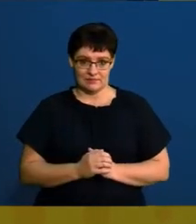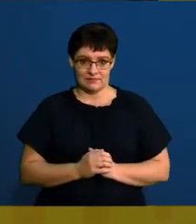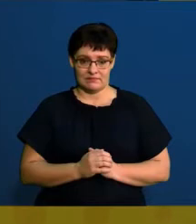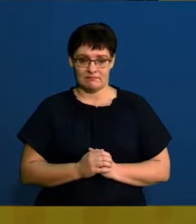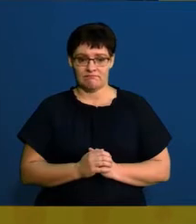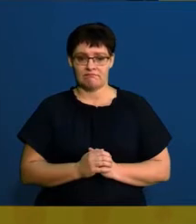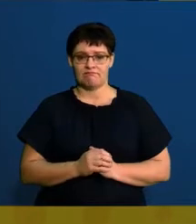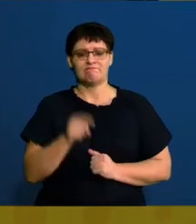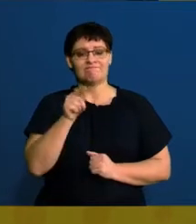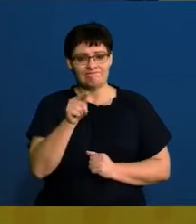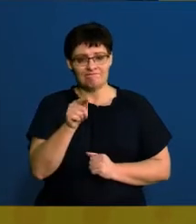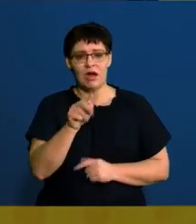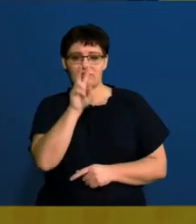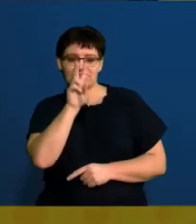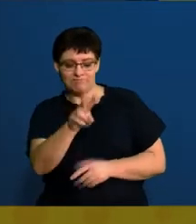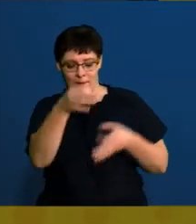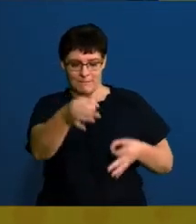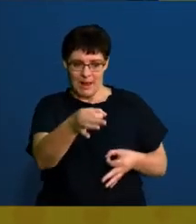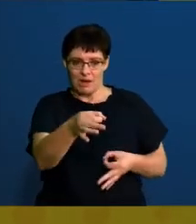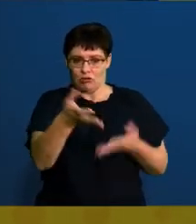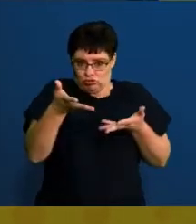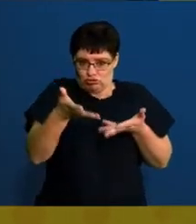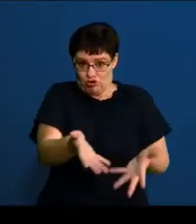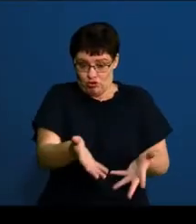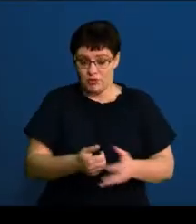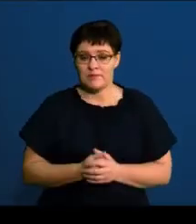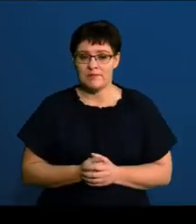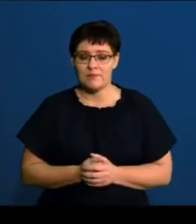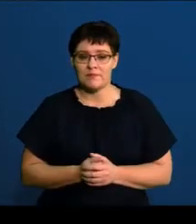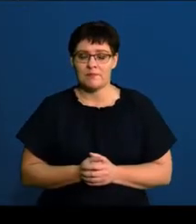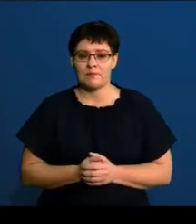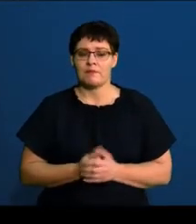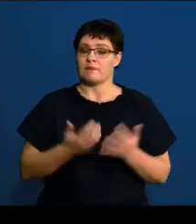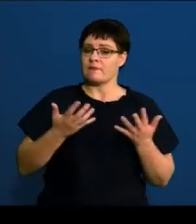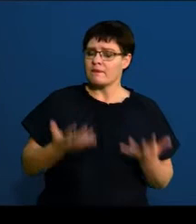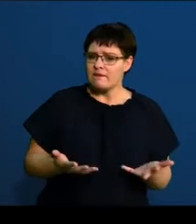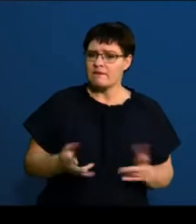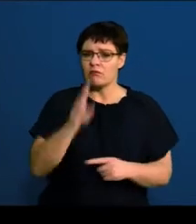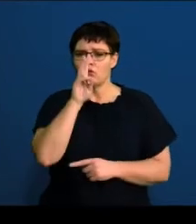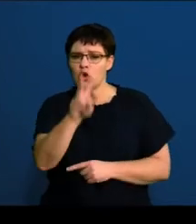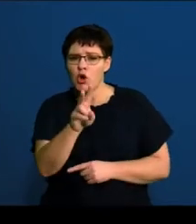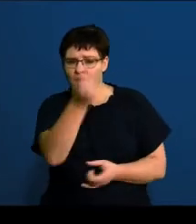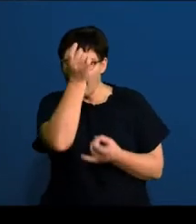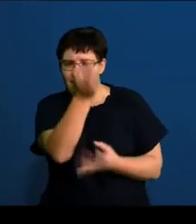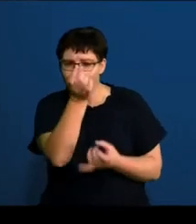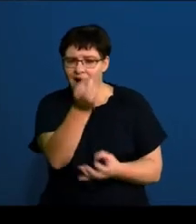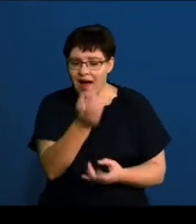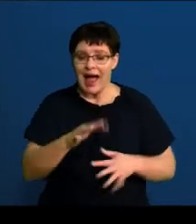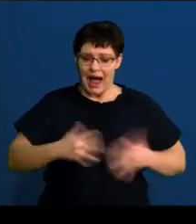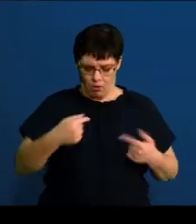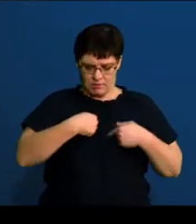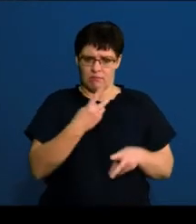So that's basically what the outlook of our paper looks like. And then we're going to look at a few tips in preparing for paper